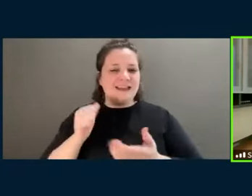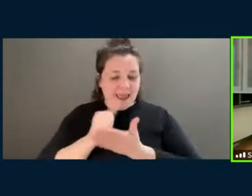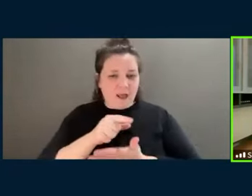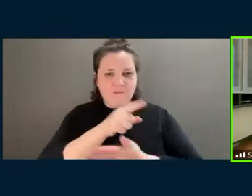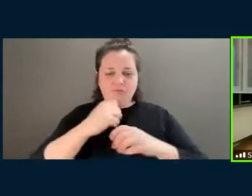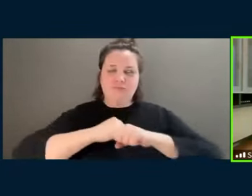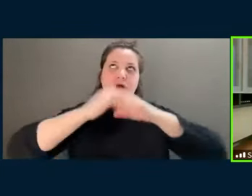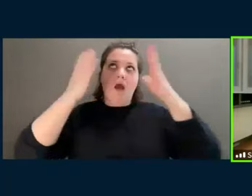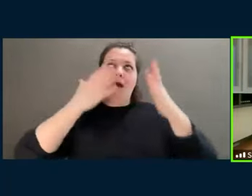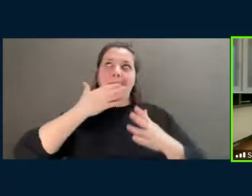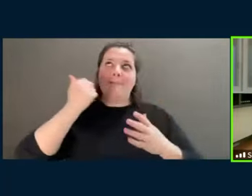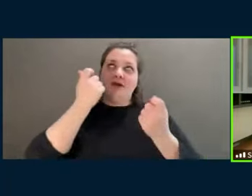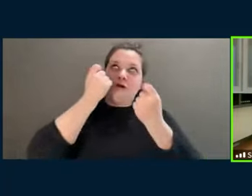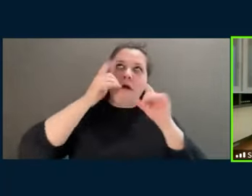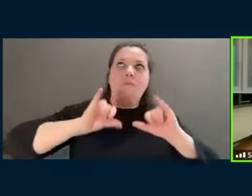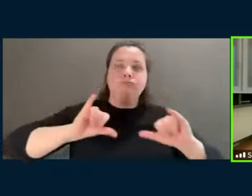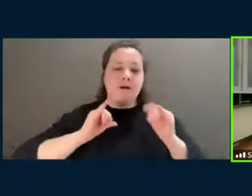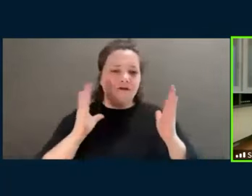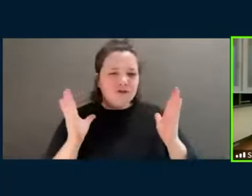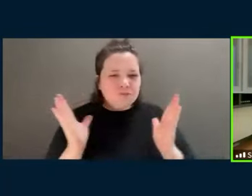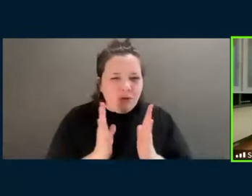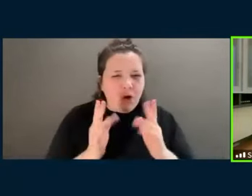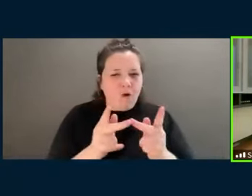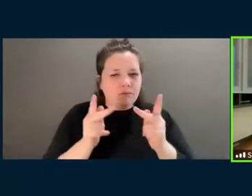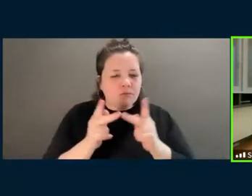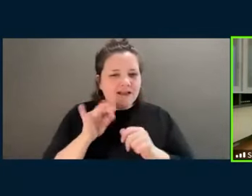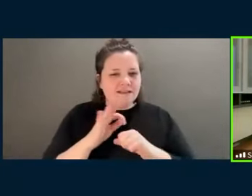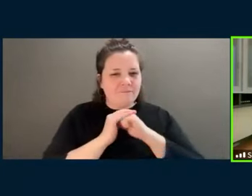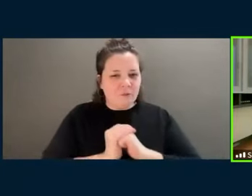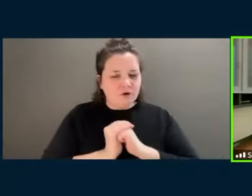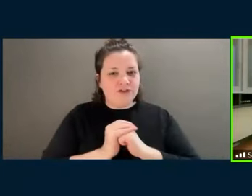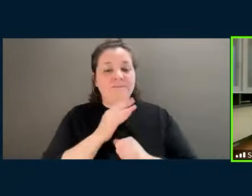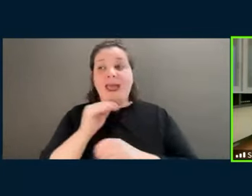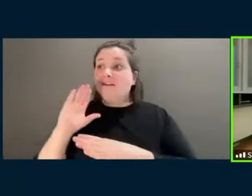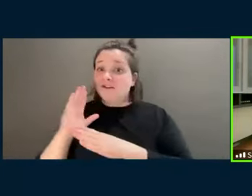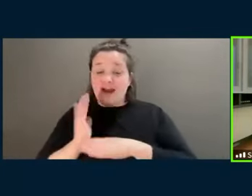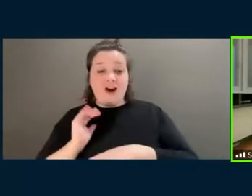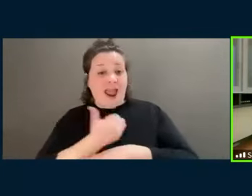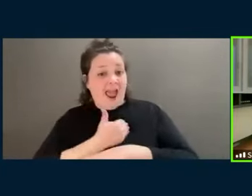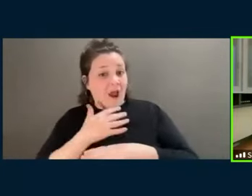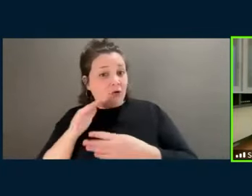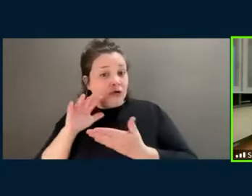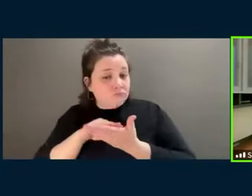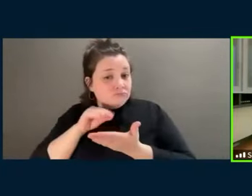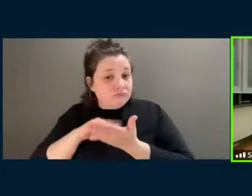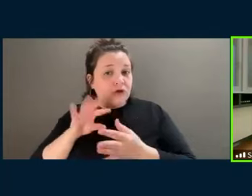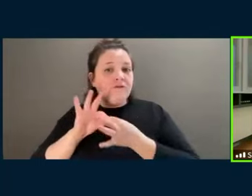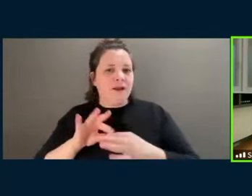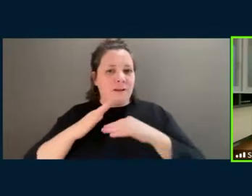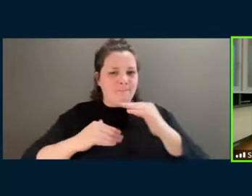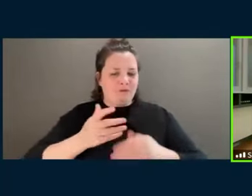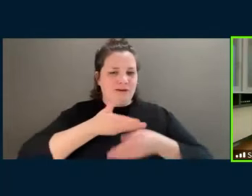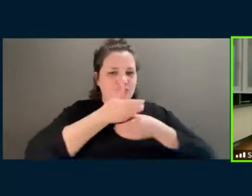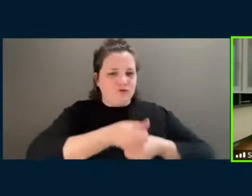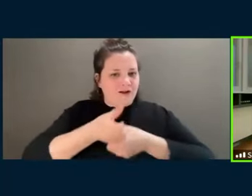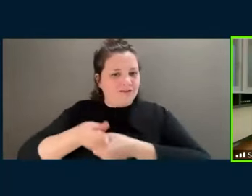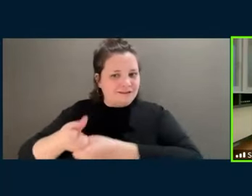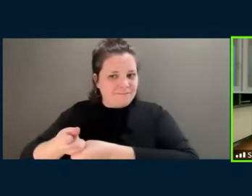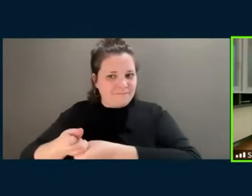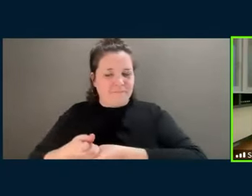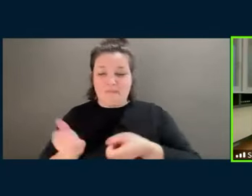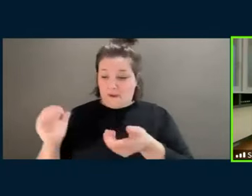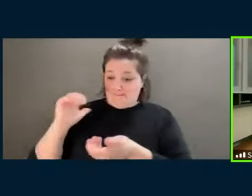faith communities and share best practices on building trust. As you've heard from other speakers today, partnerships stand at the heart